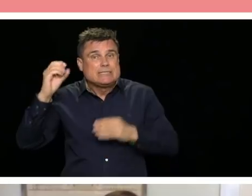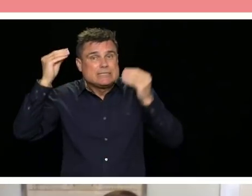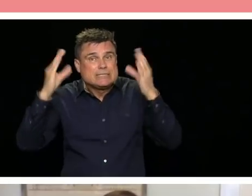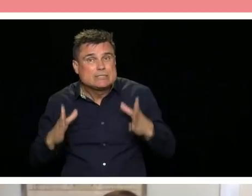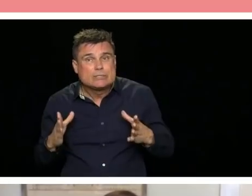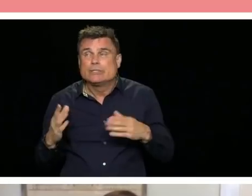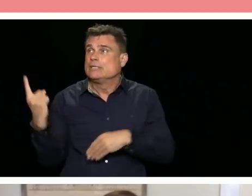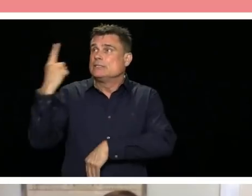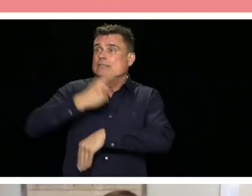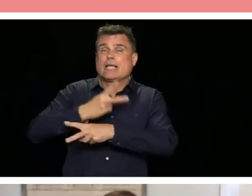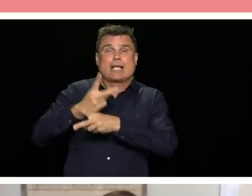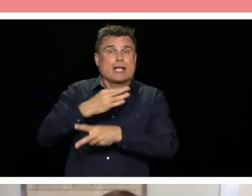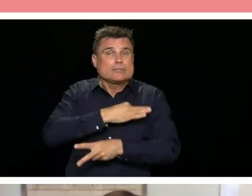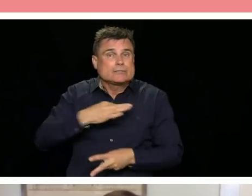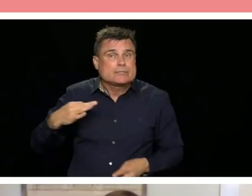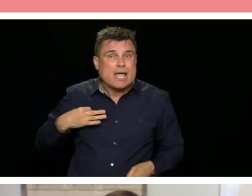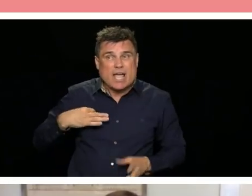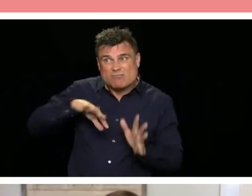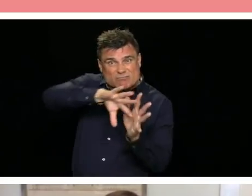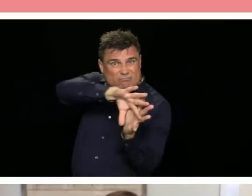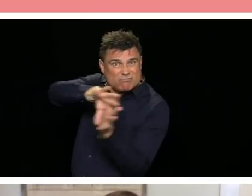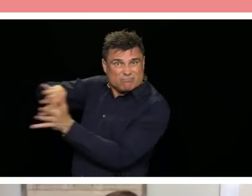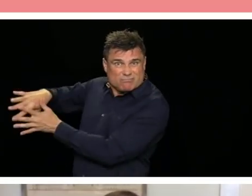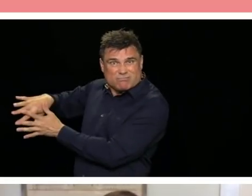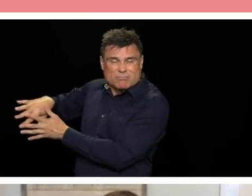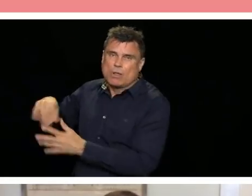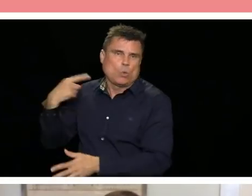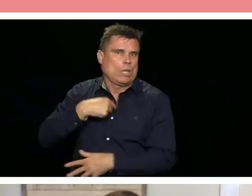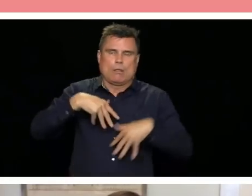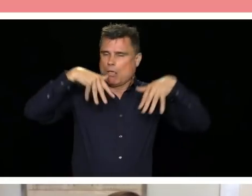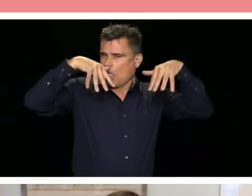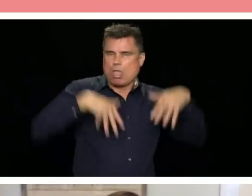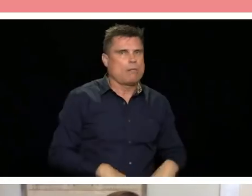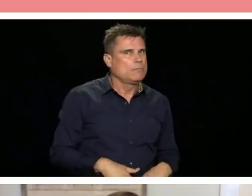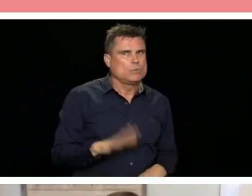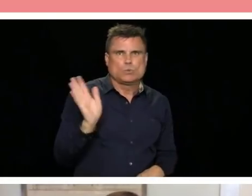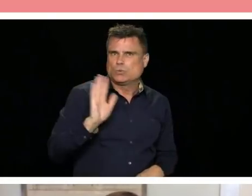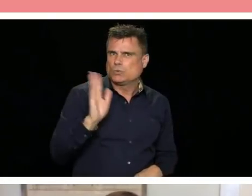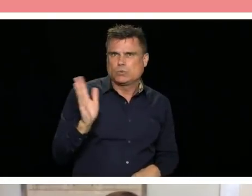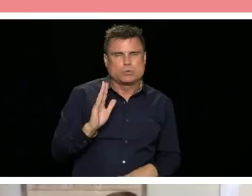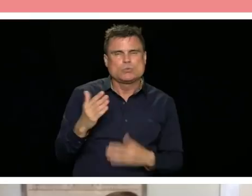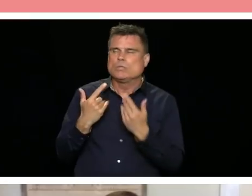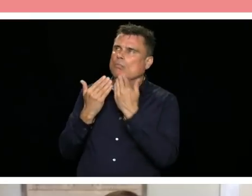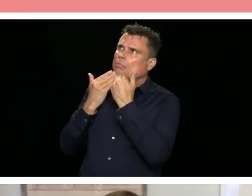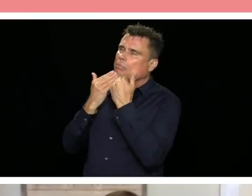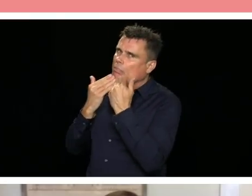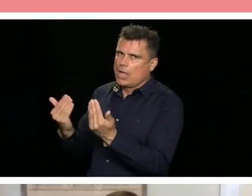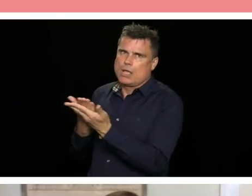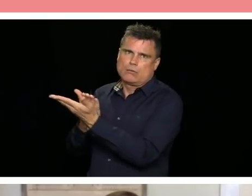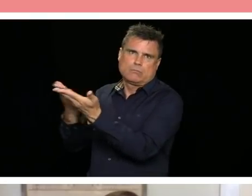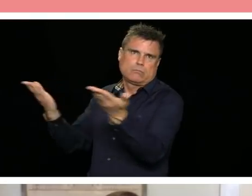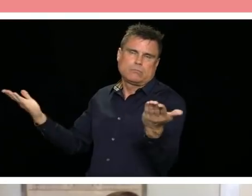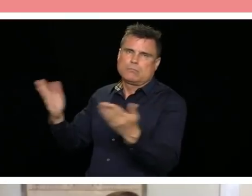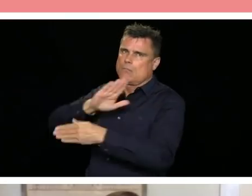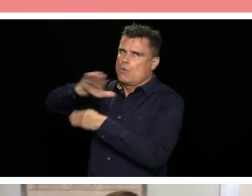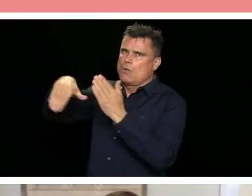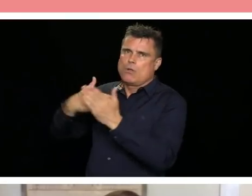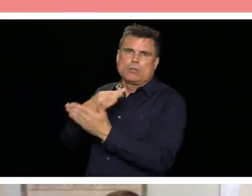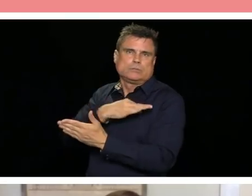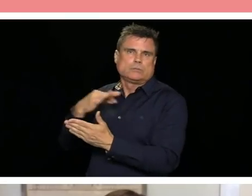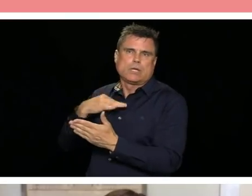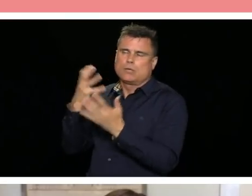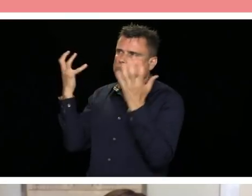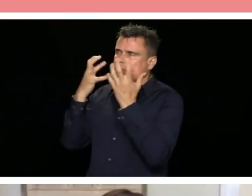childhood educators and professionals for your dedication, your hard work. And during this very difficult time, a lot of you have really stepped up to support